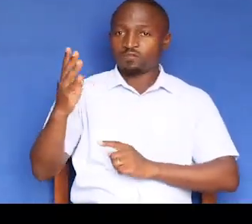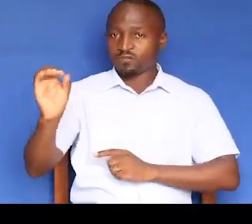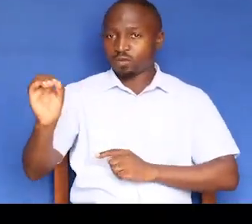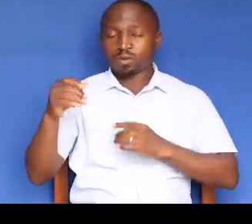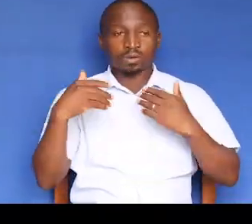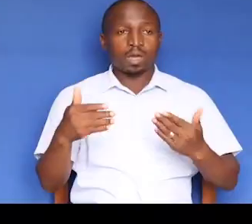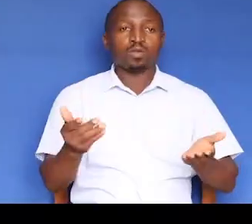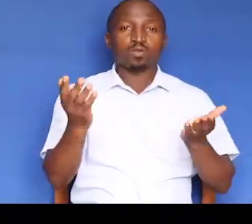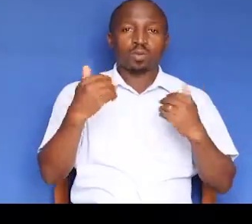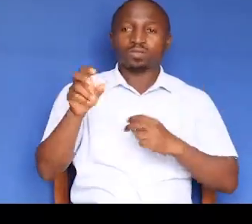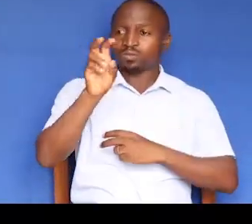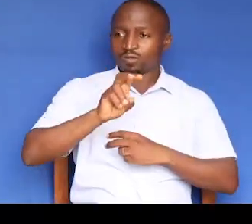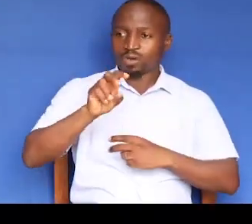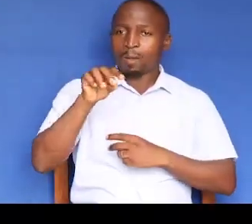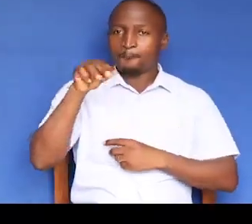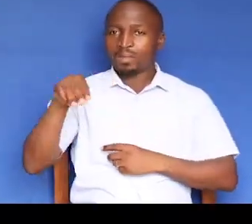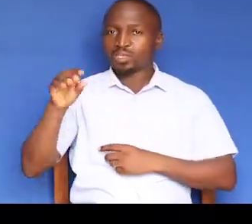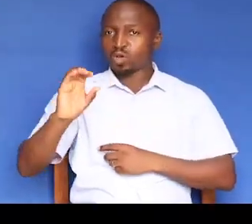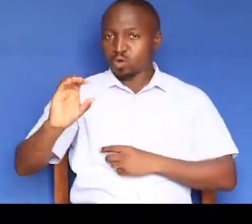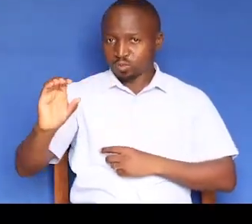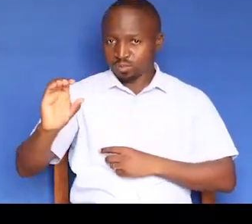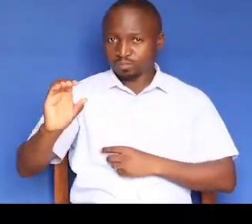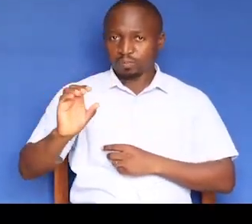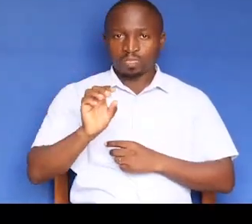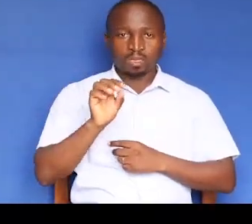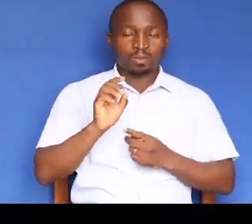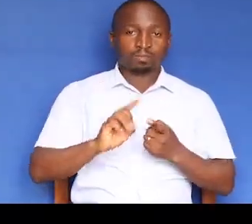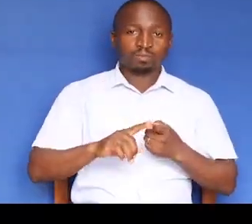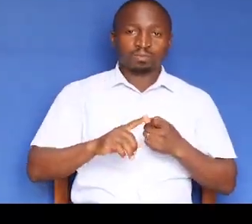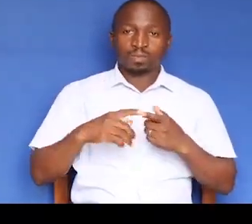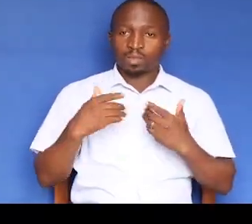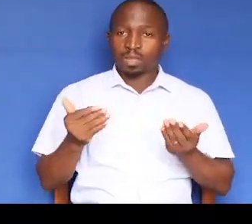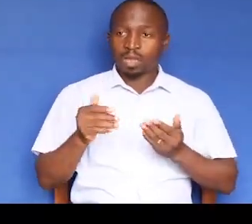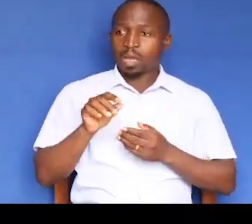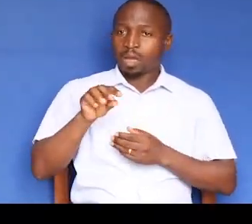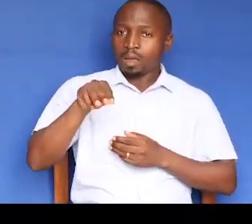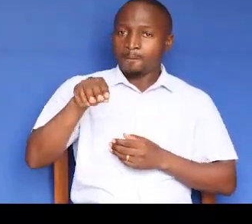140. So here we can find marginal cost. Here, marginal cost,